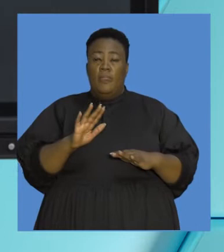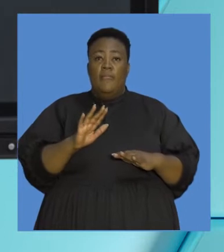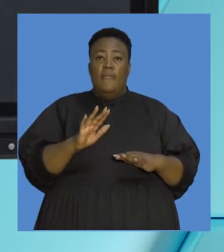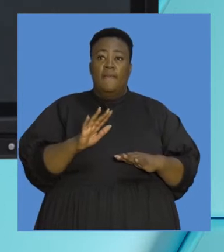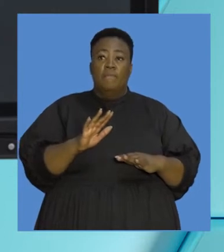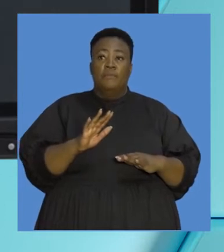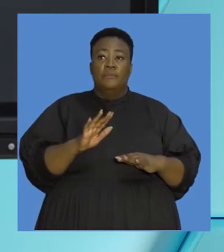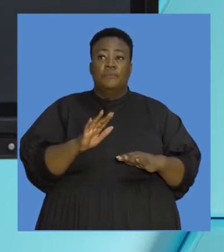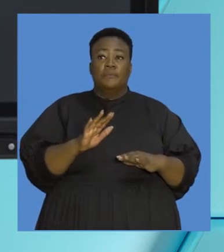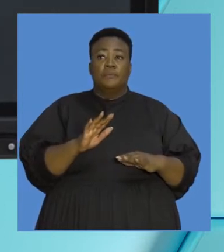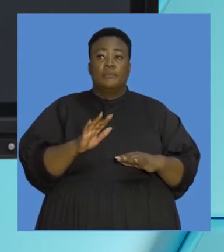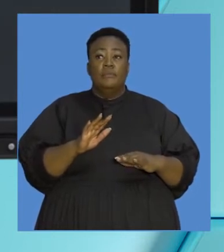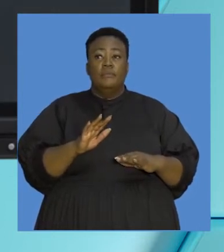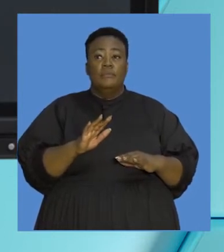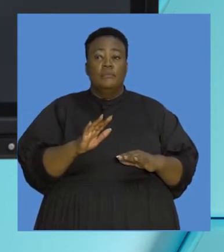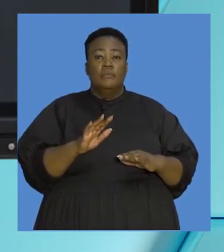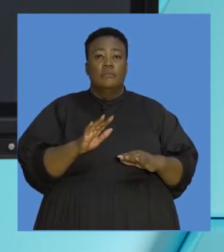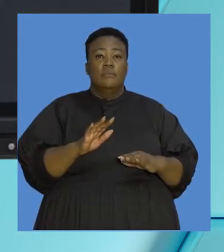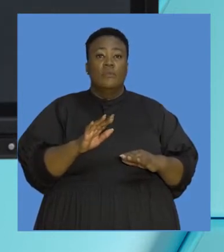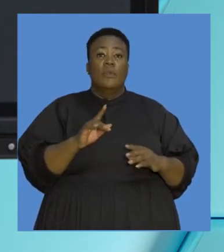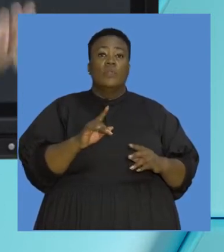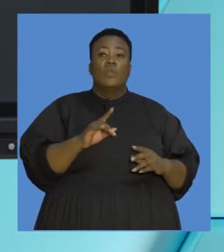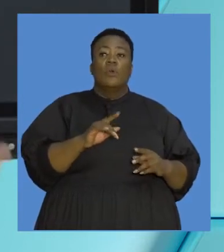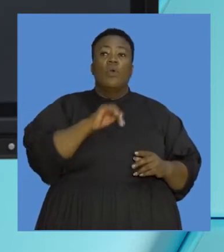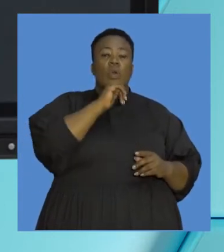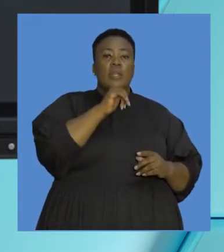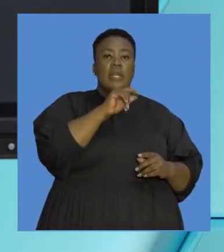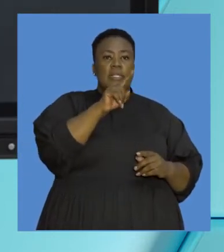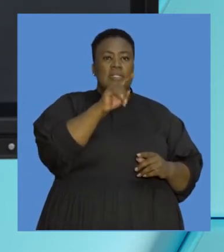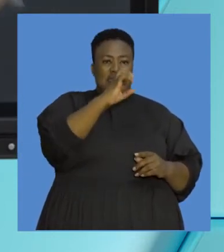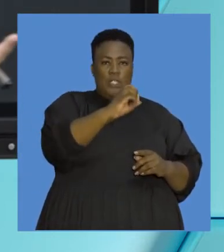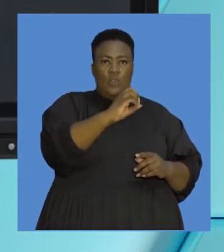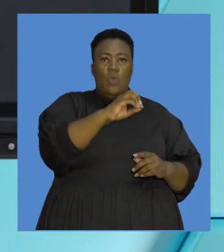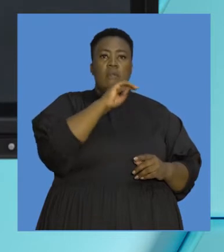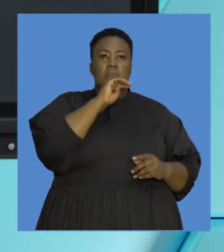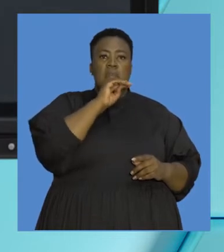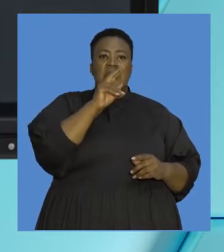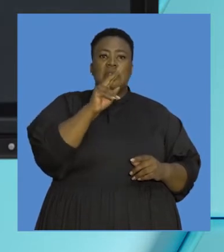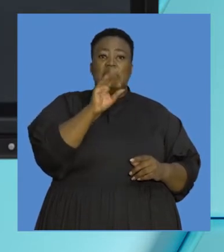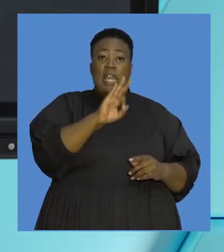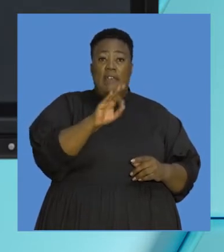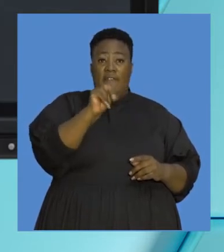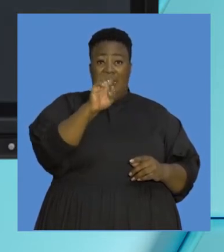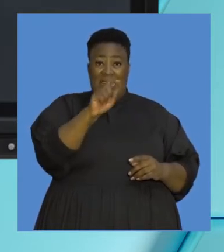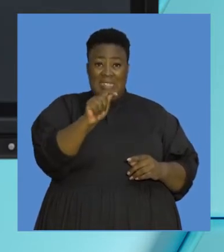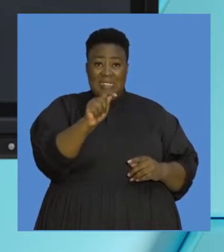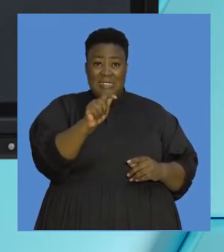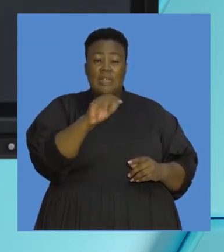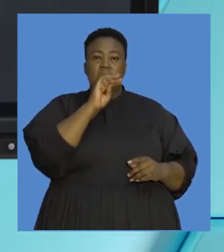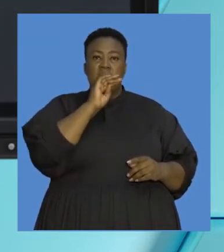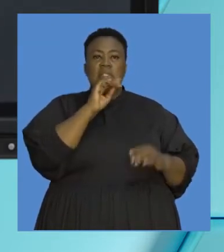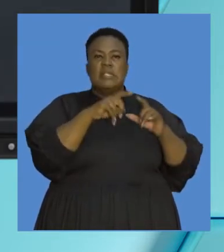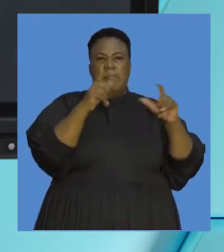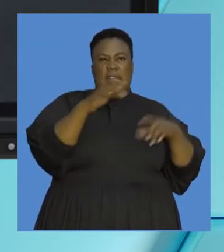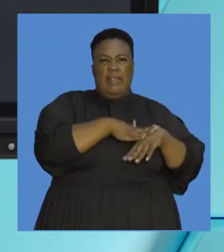Non-resultant, non-zero resultant means the F net is not zero, it's bigger. You can use resultant